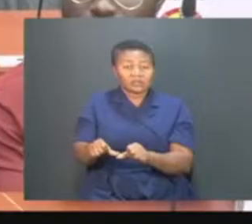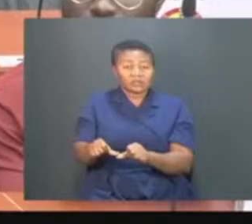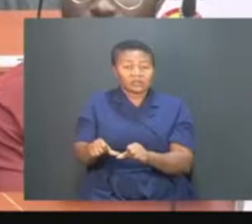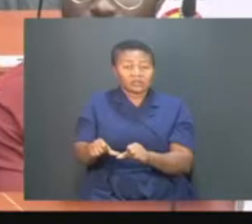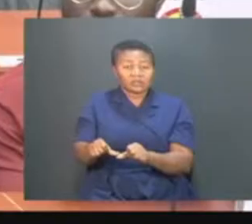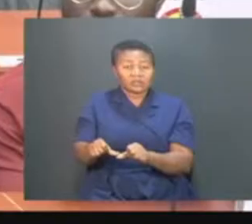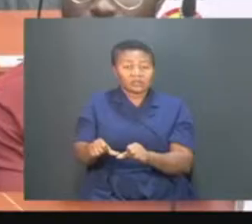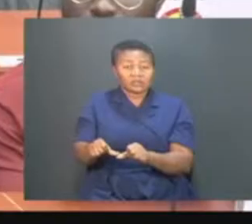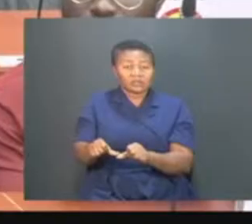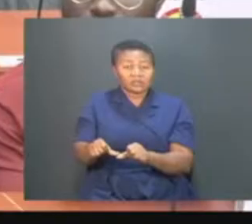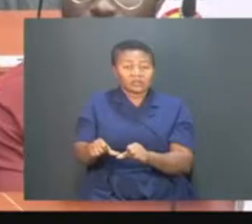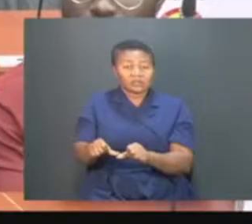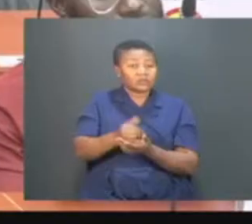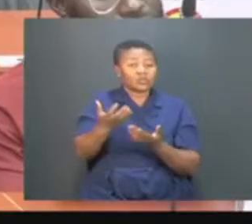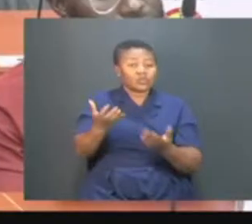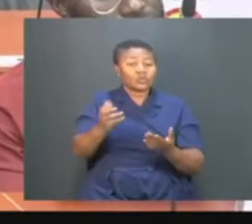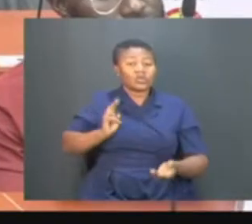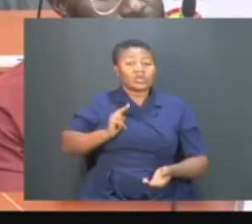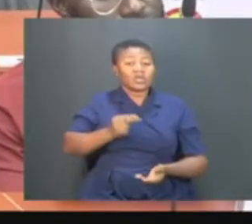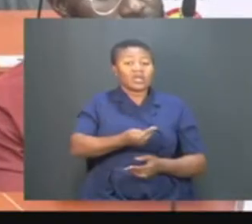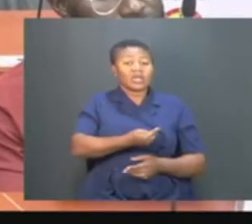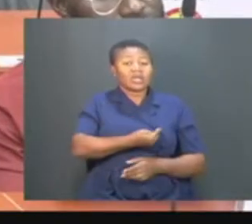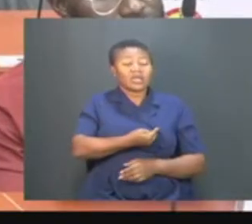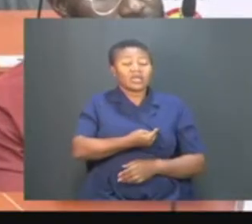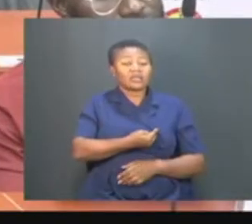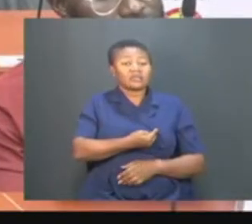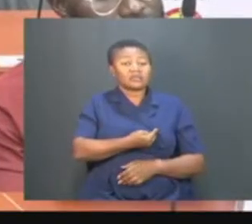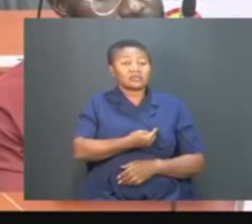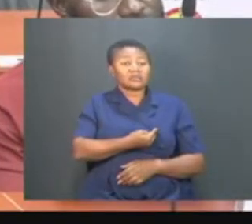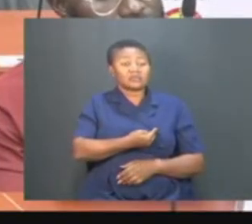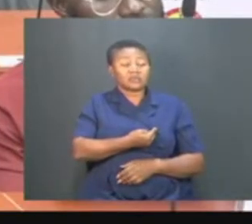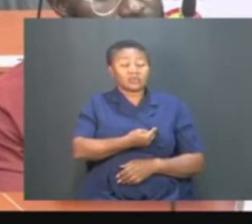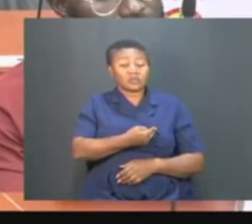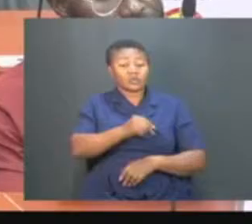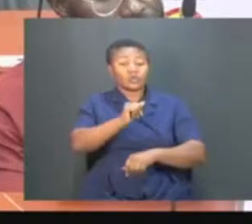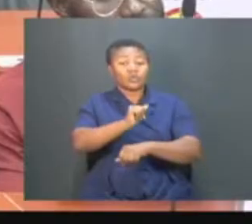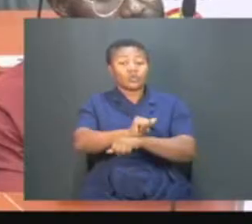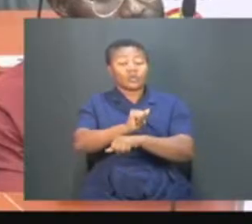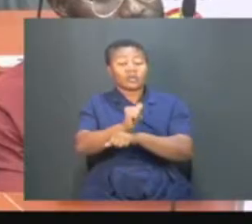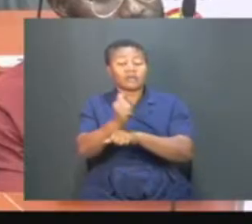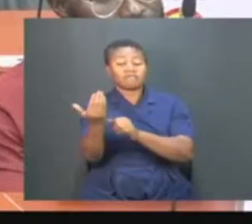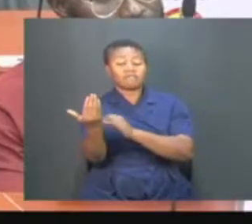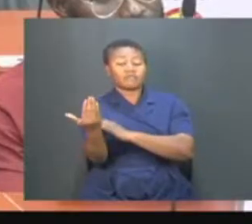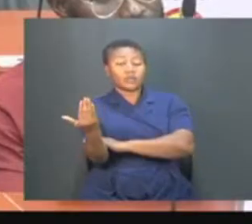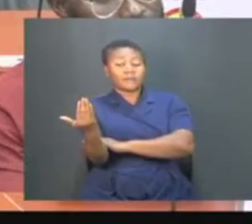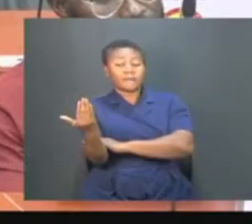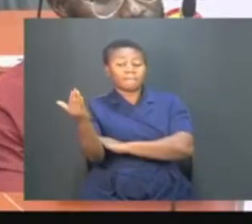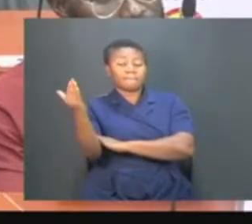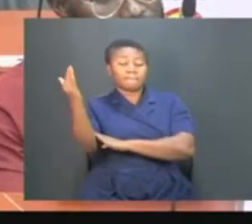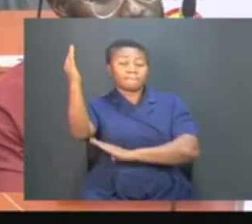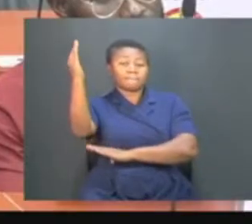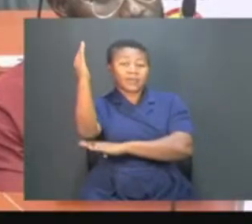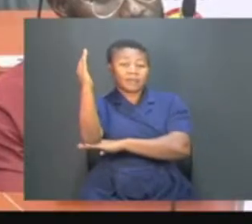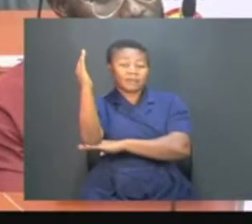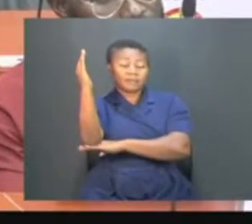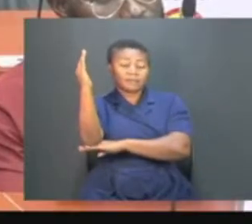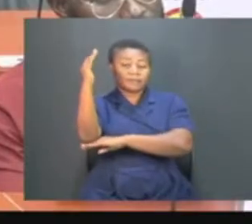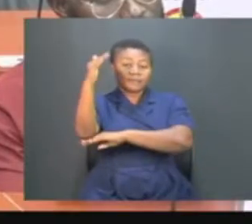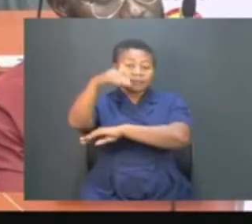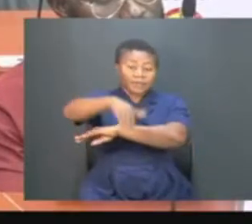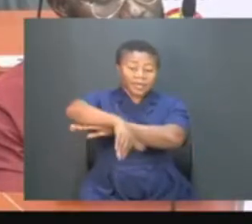From what my brothers were, a shift program that will offer